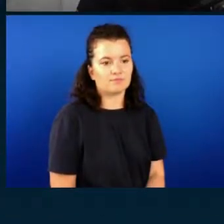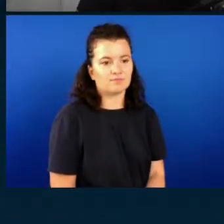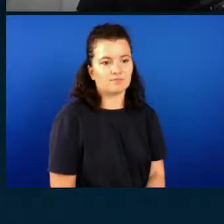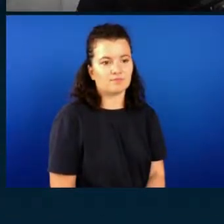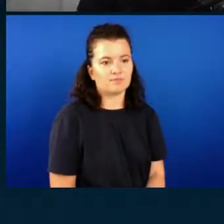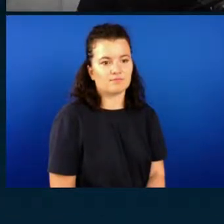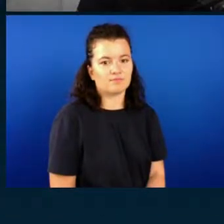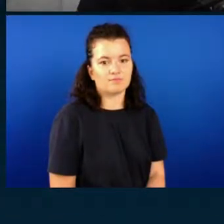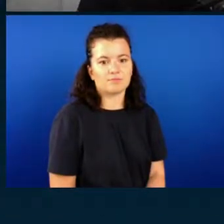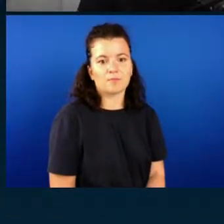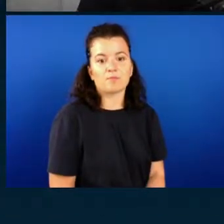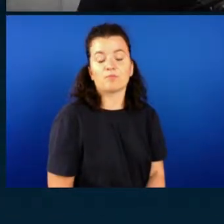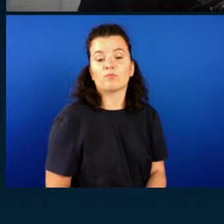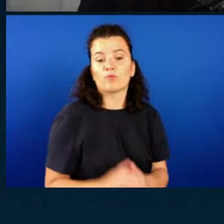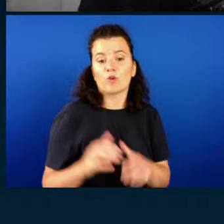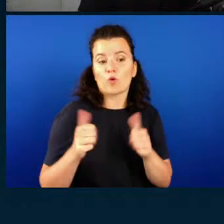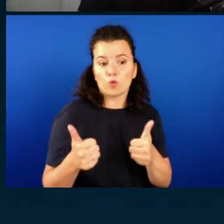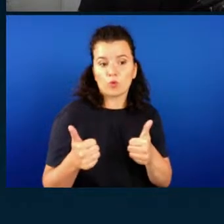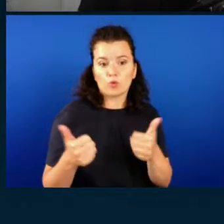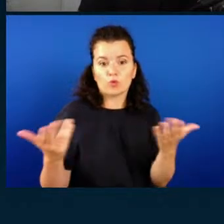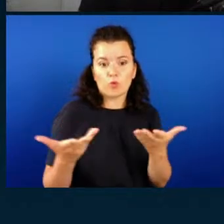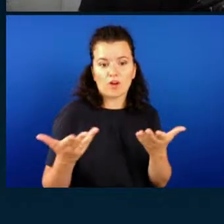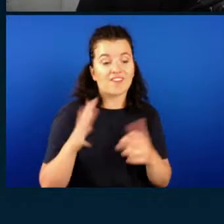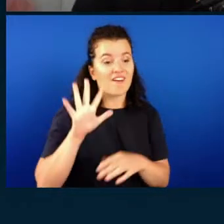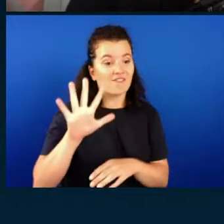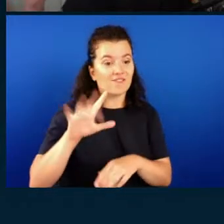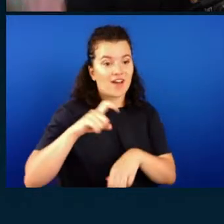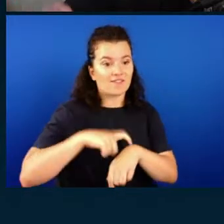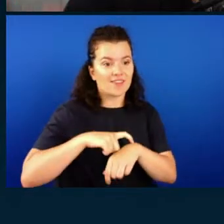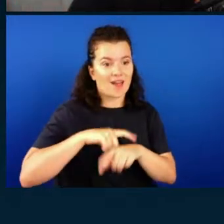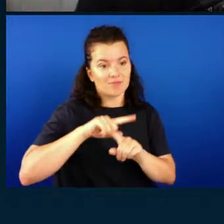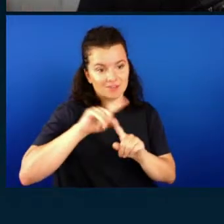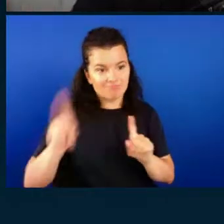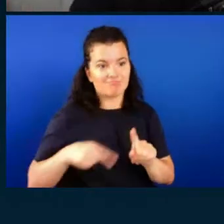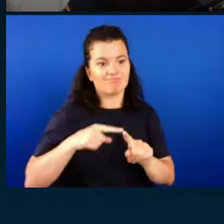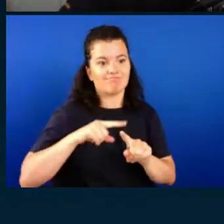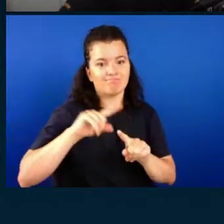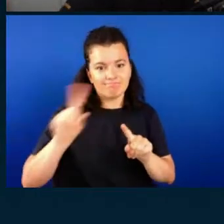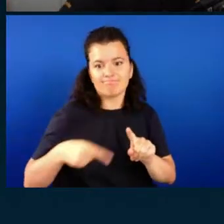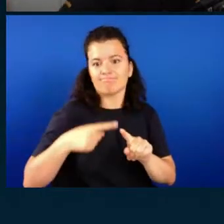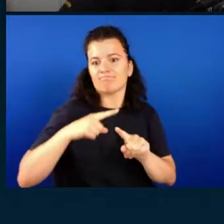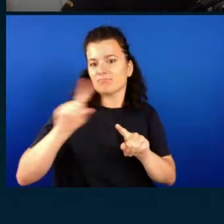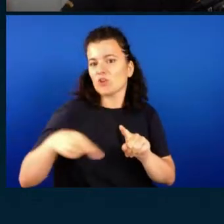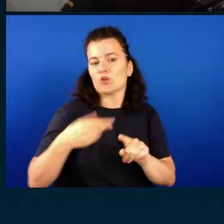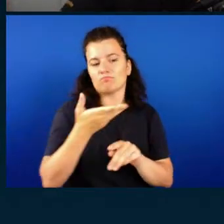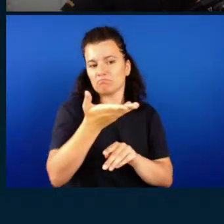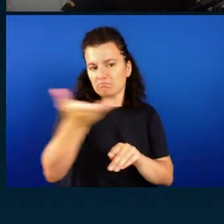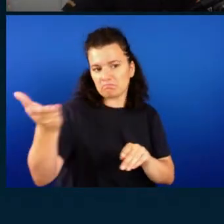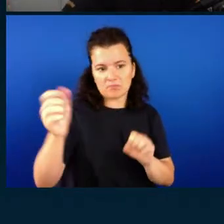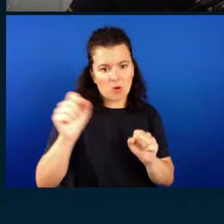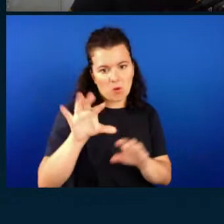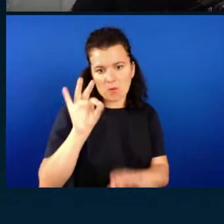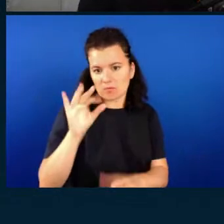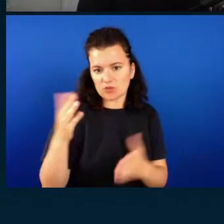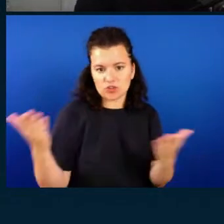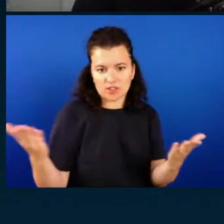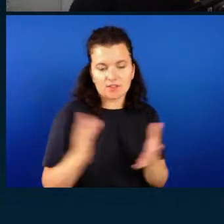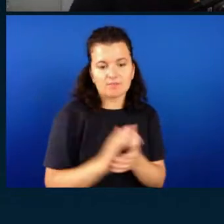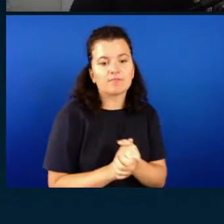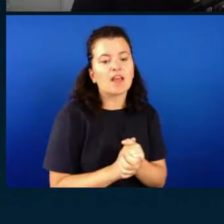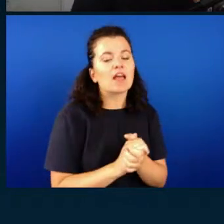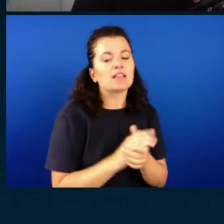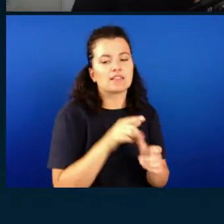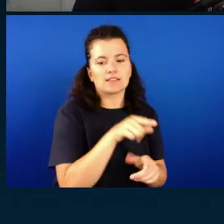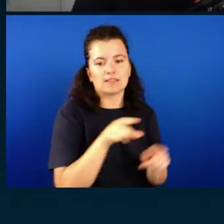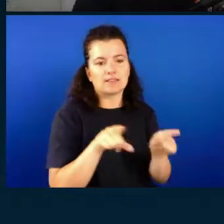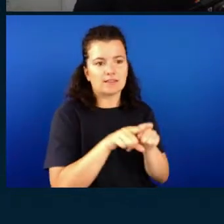And the good thing is it will try this 5 times. So you have some options. And I have a resource group function in there as well, where it